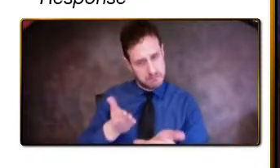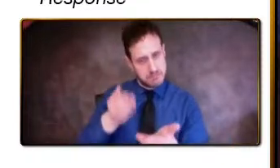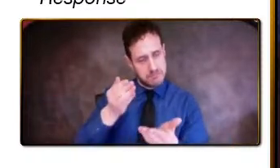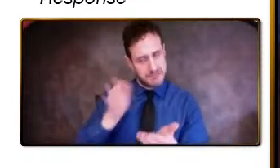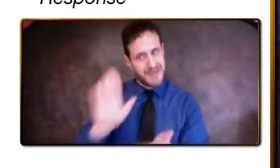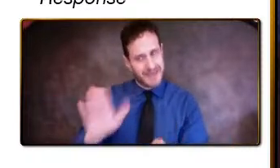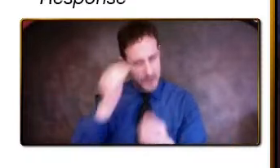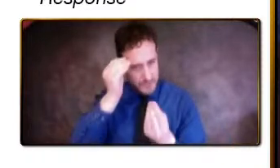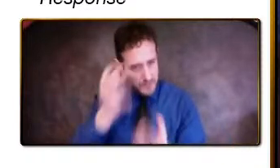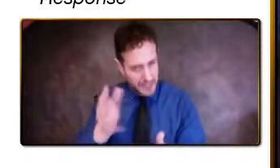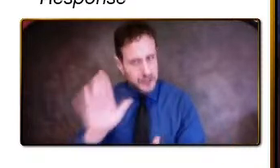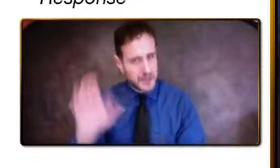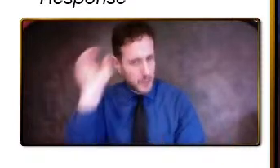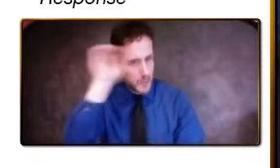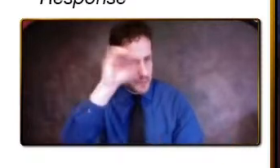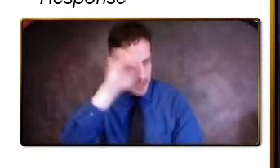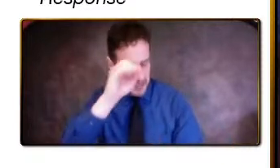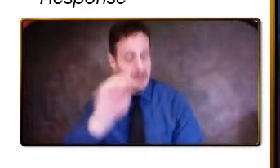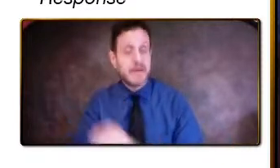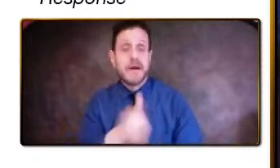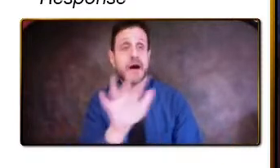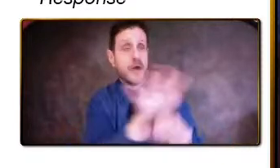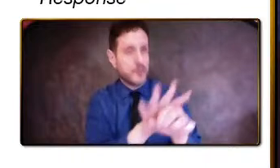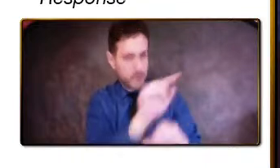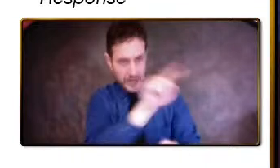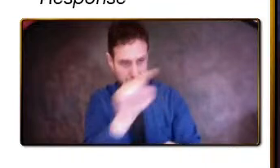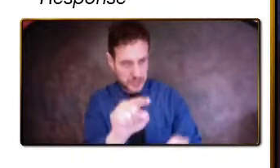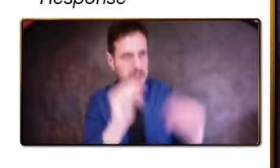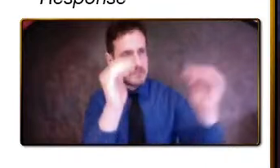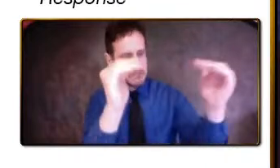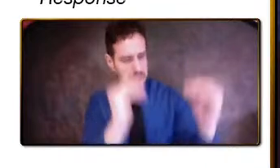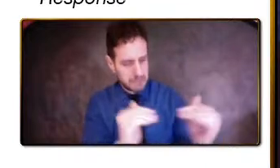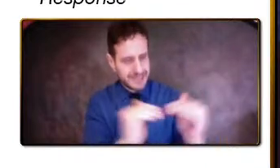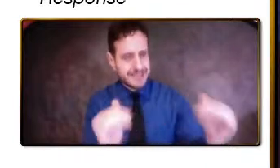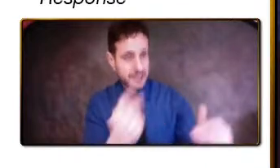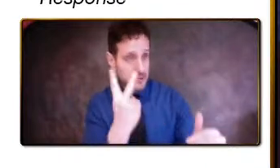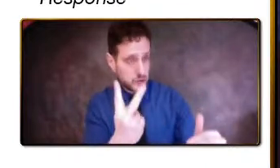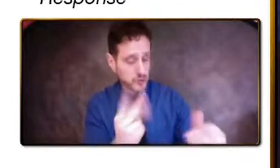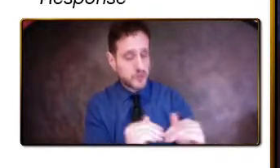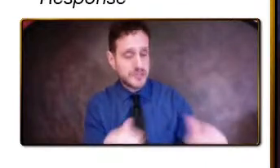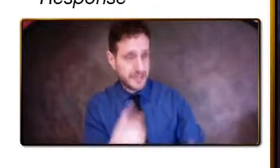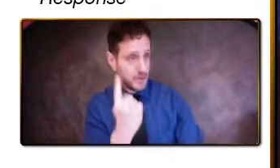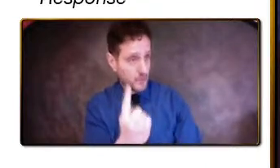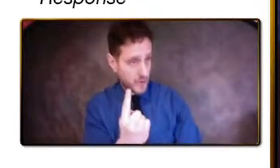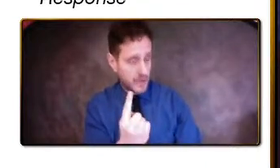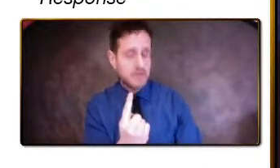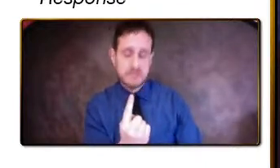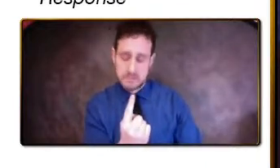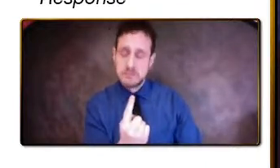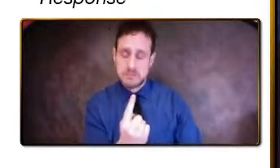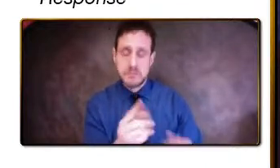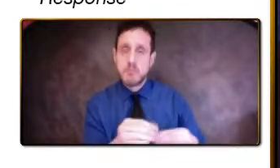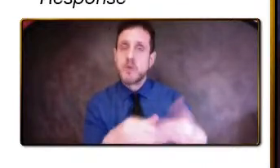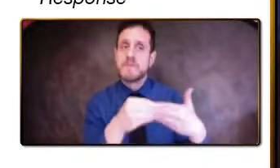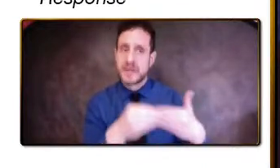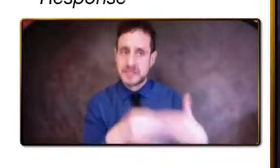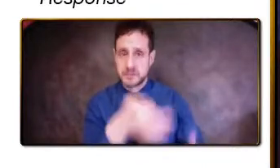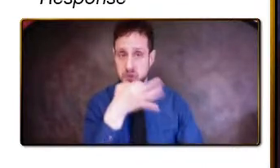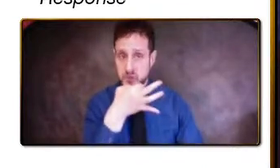regions are moving down to Tier 2 and frankly are on a trajectory to get to Tier 1 relatively soon.